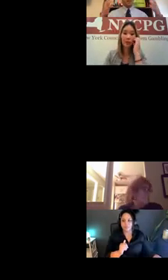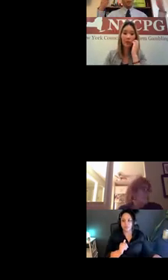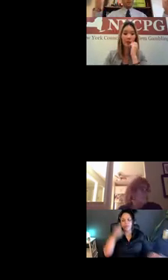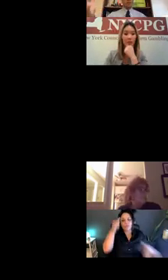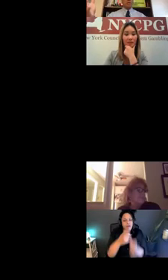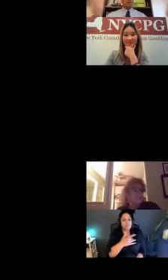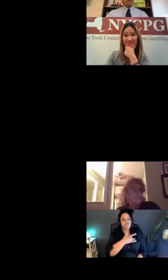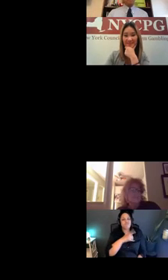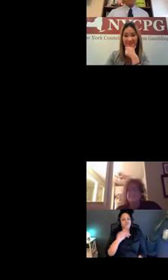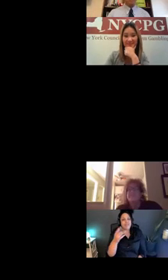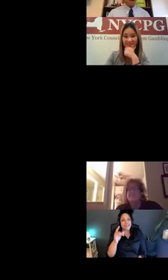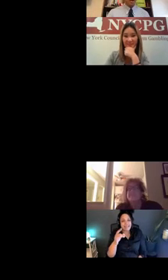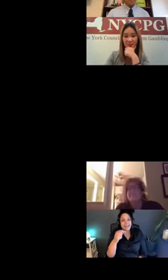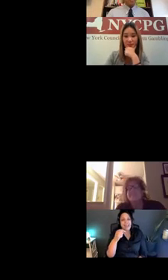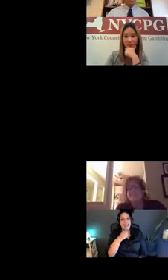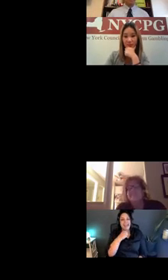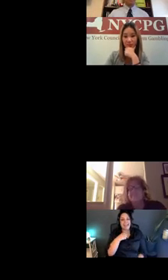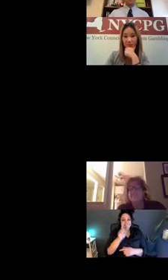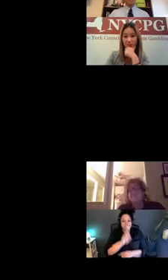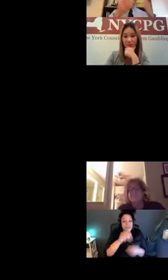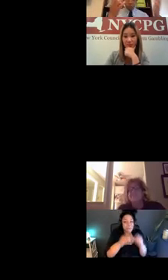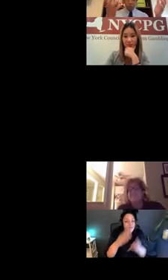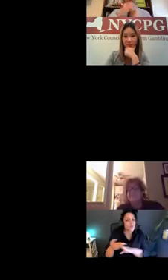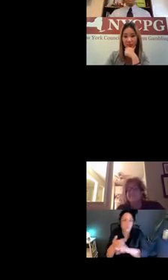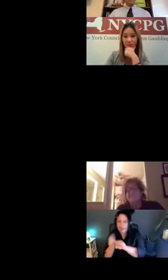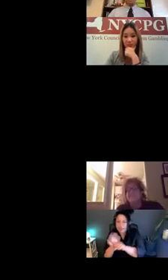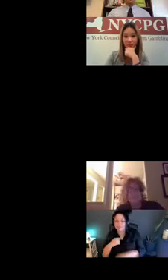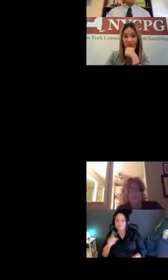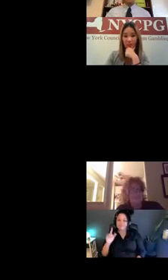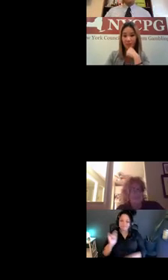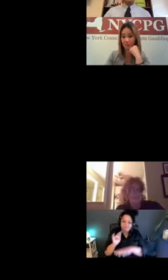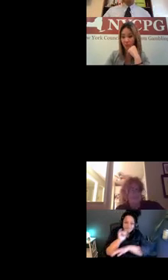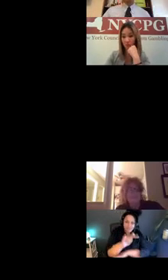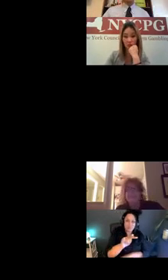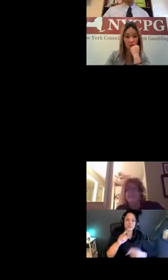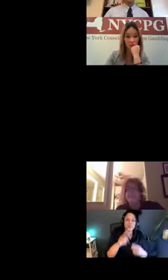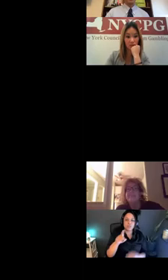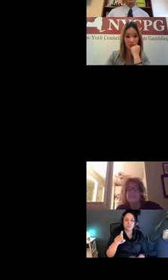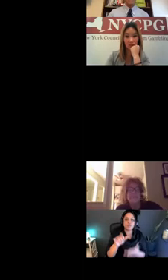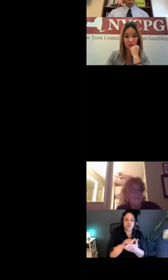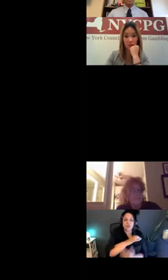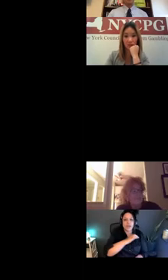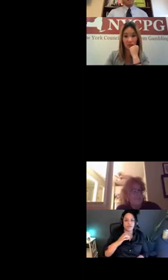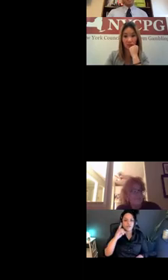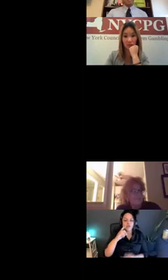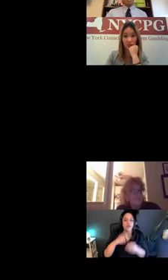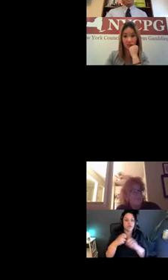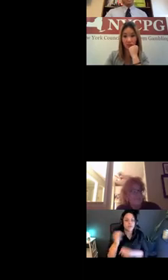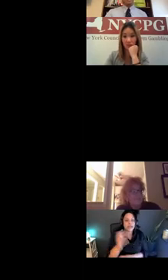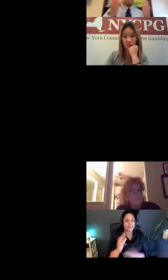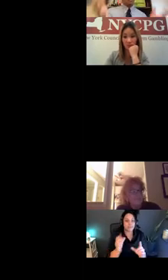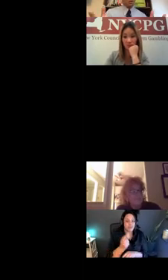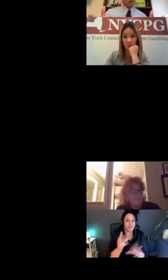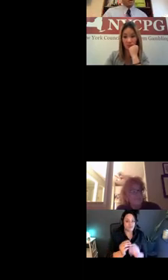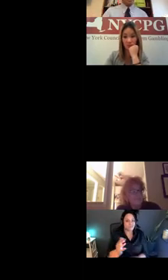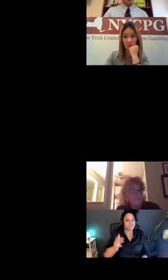in person pre-pandemic to New York's Council on Problem Gambling annual conference back then, and I